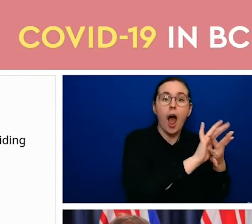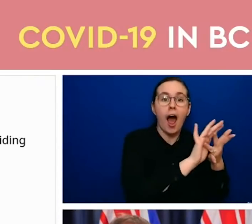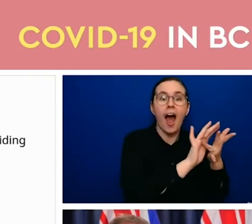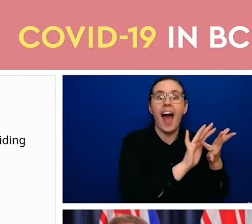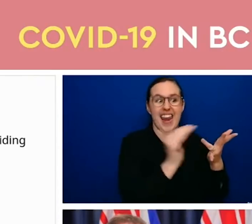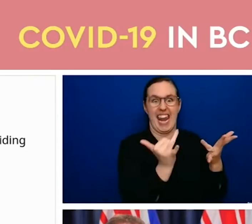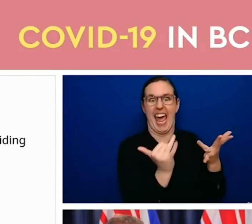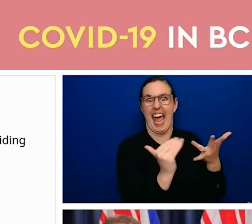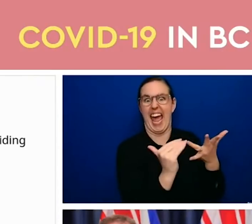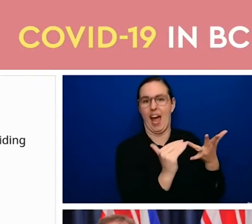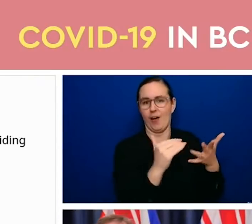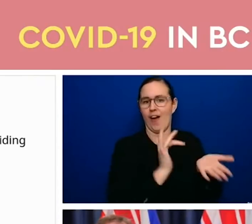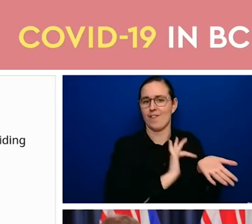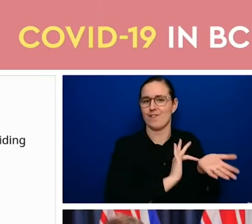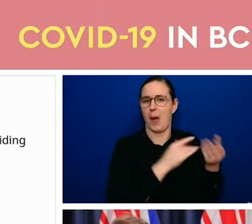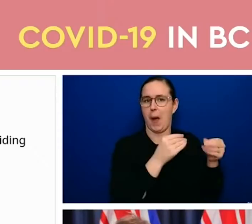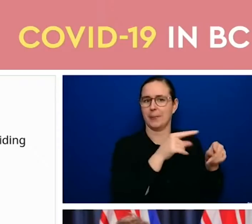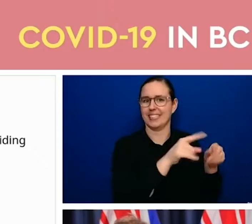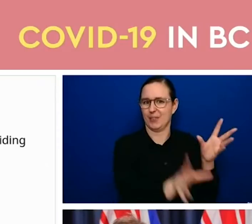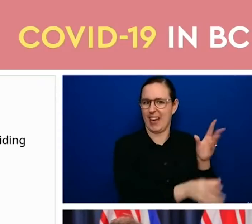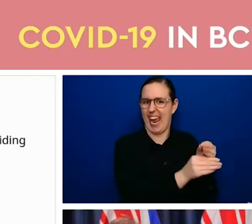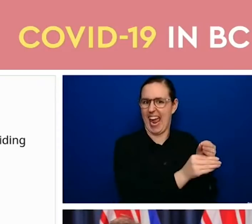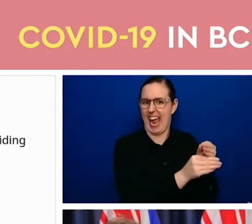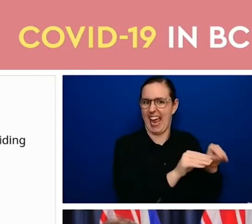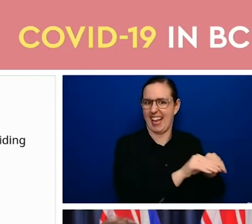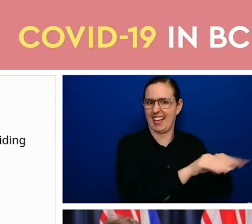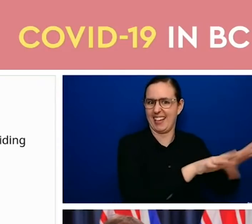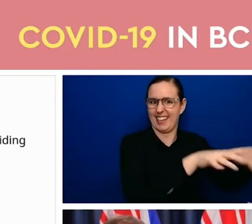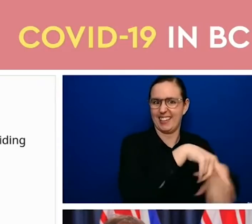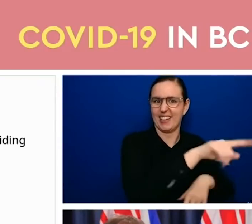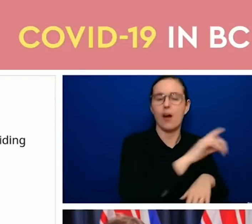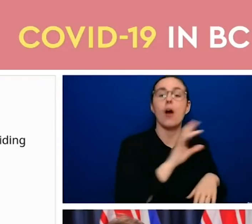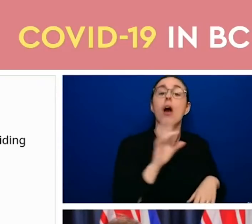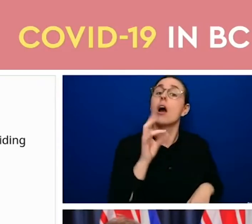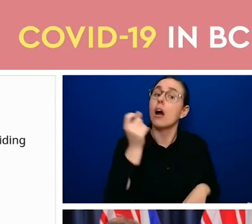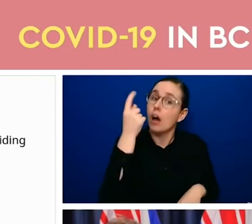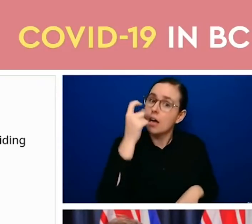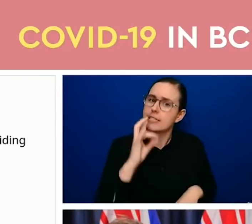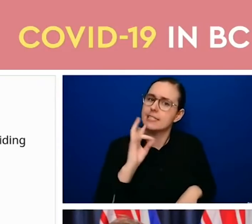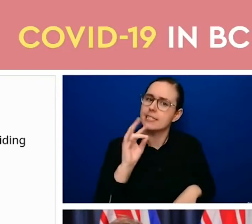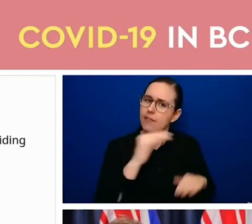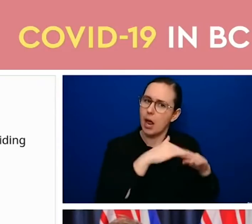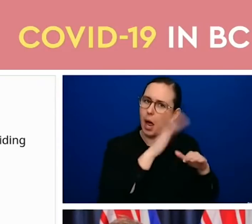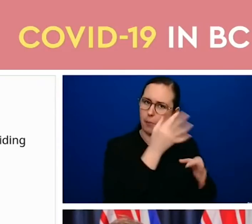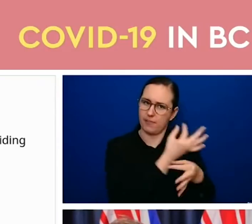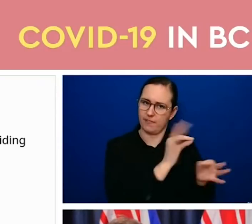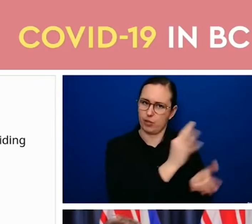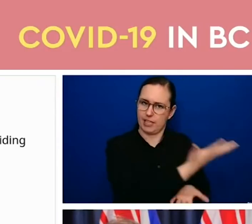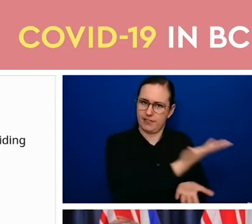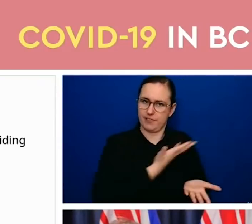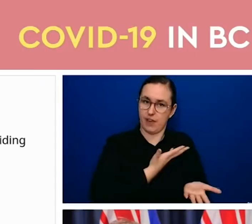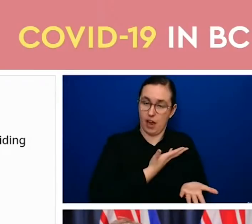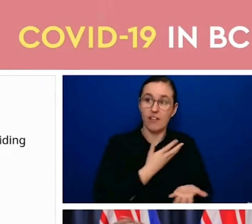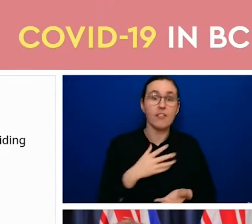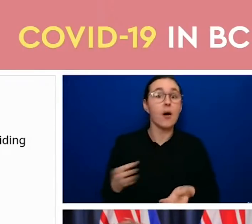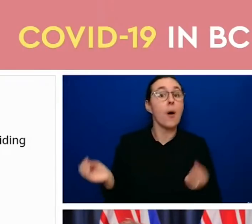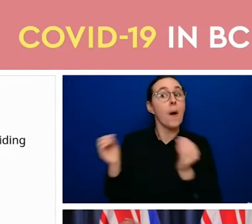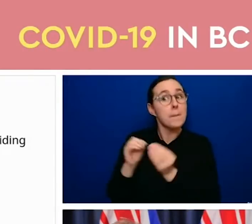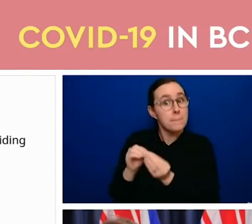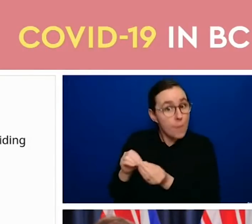over 70. And as I say, as more tests arrive, we'll be able to lower the age groups who are eligible to get